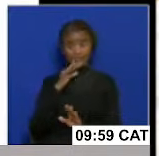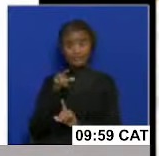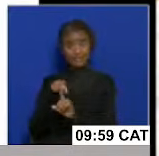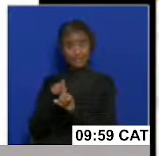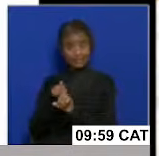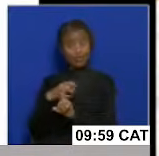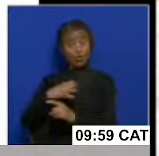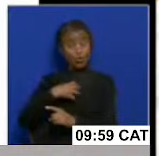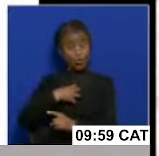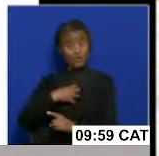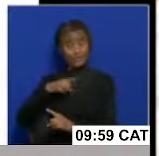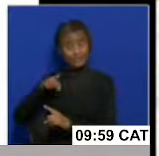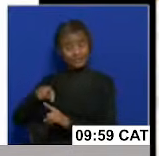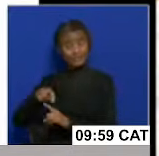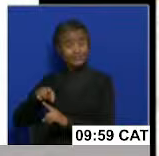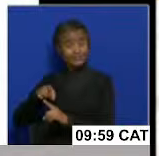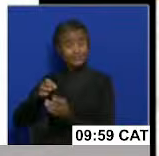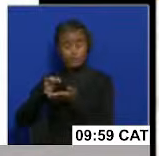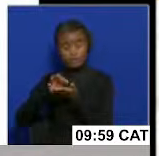Yes.